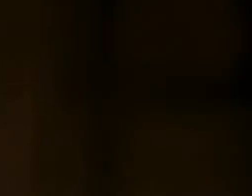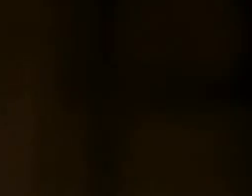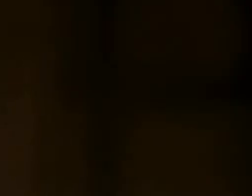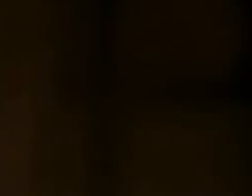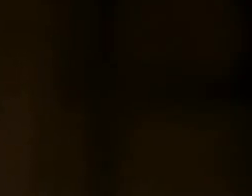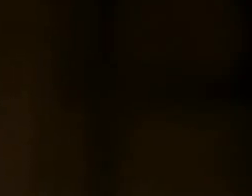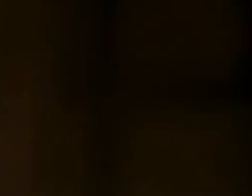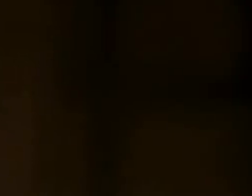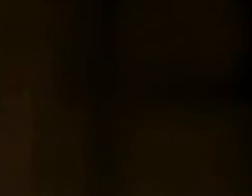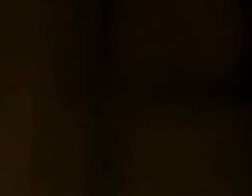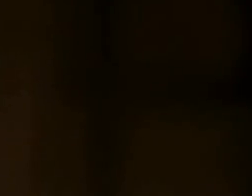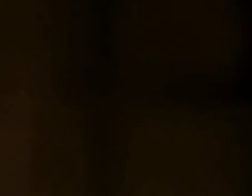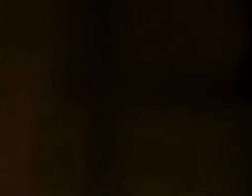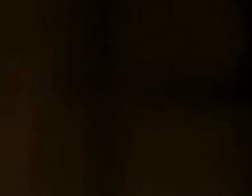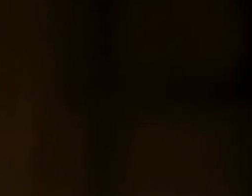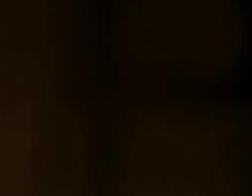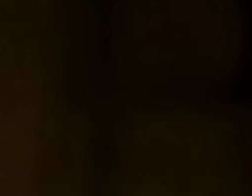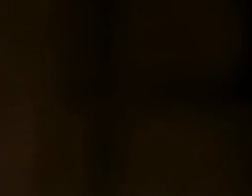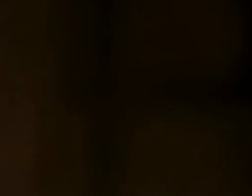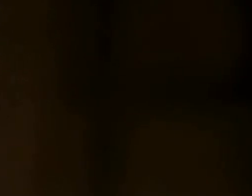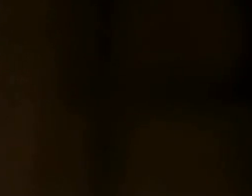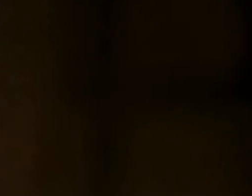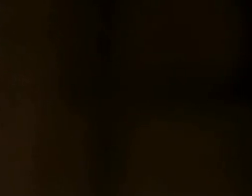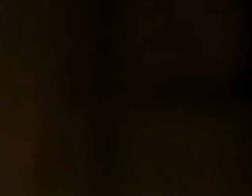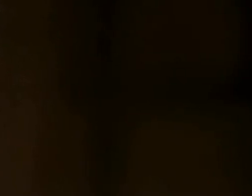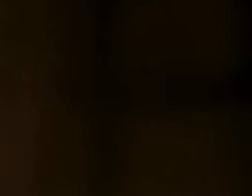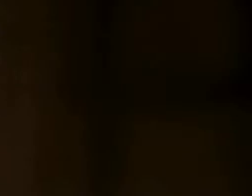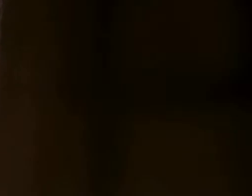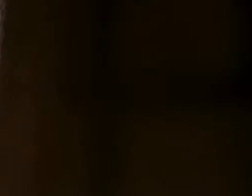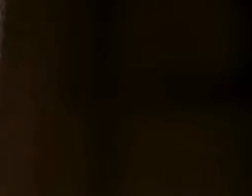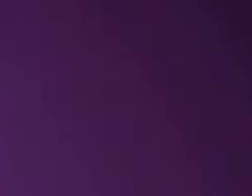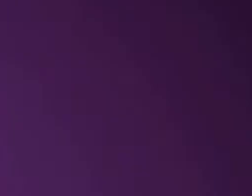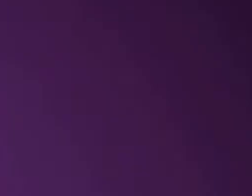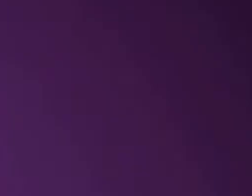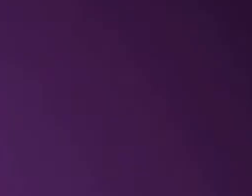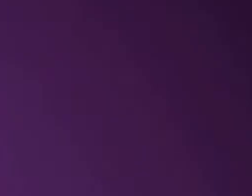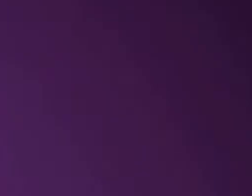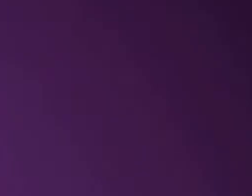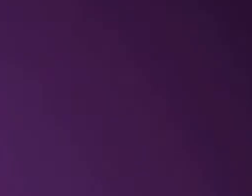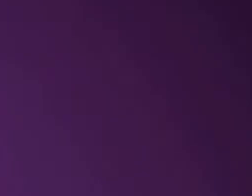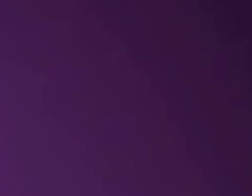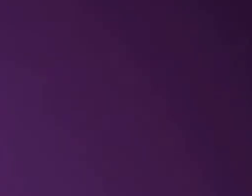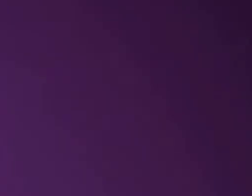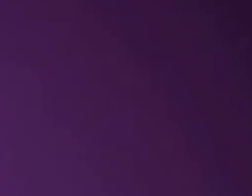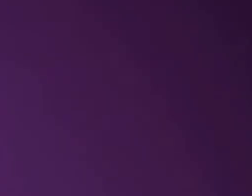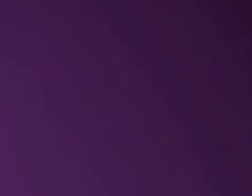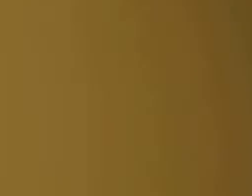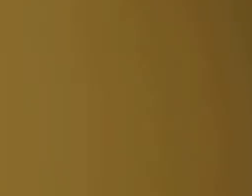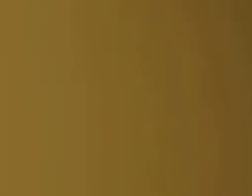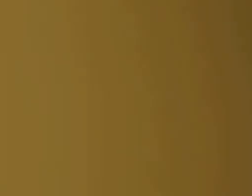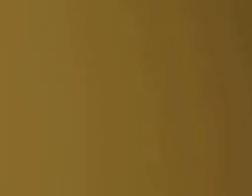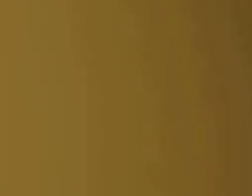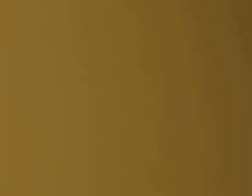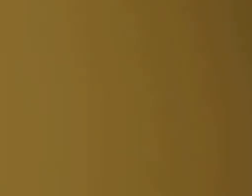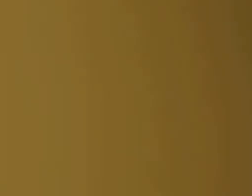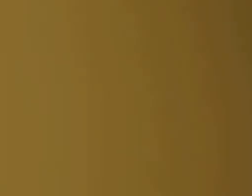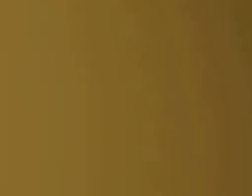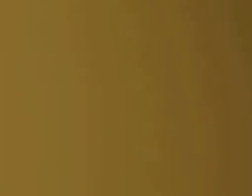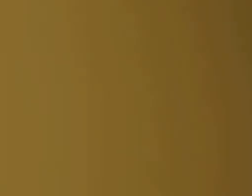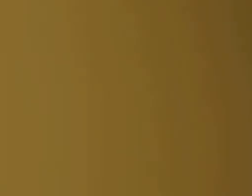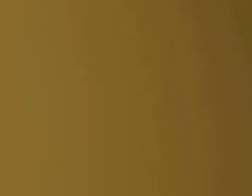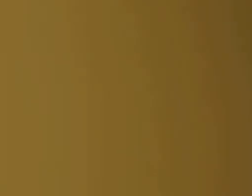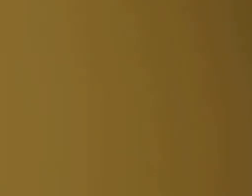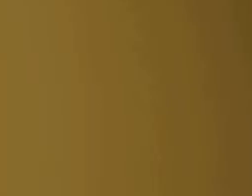think any change which makes somewhere more inclusive, more patient, is better for every human being. I want people to feel